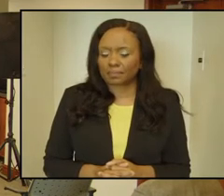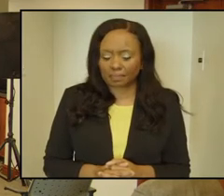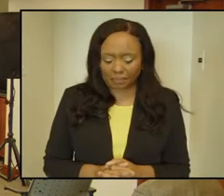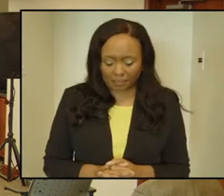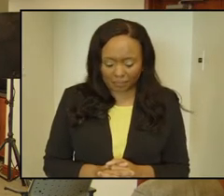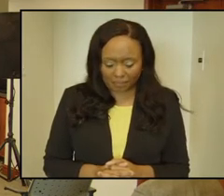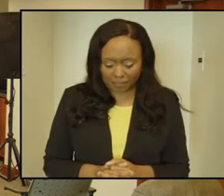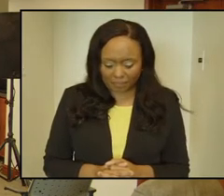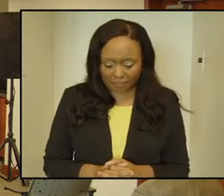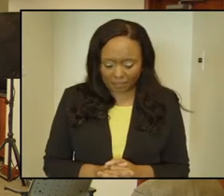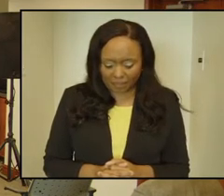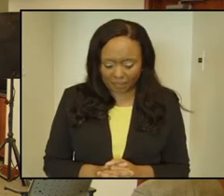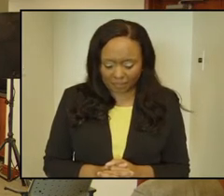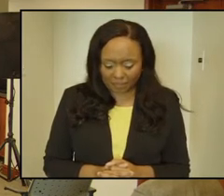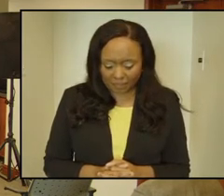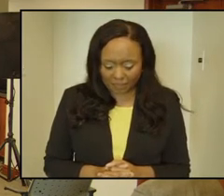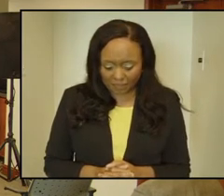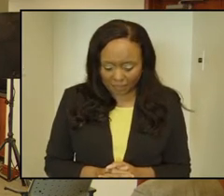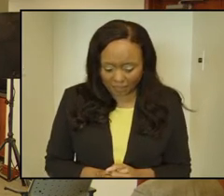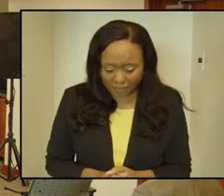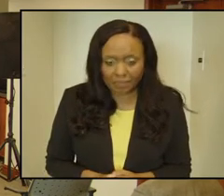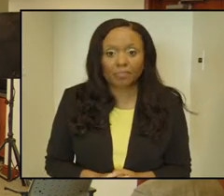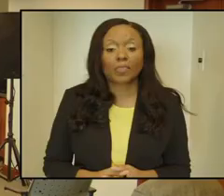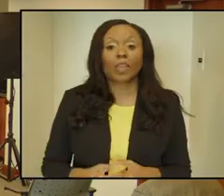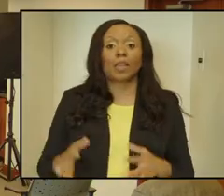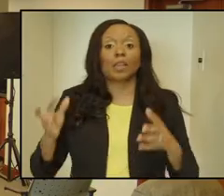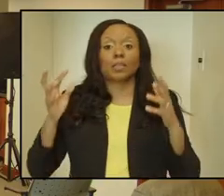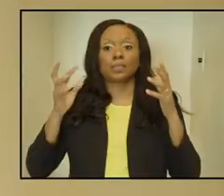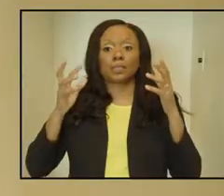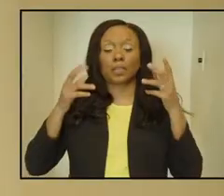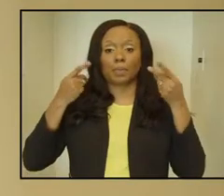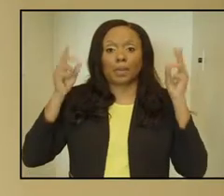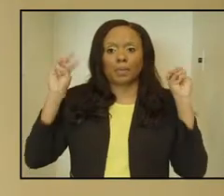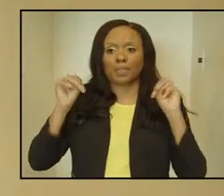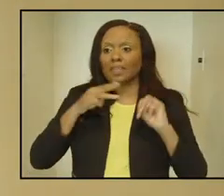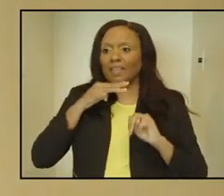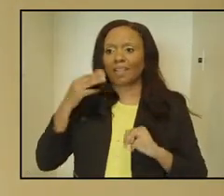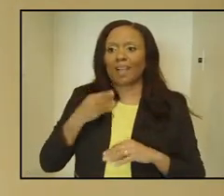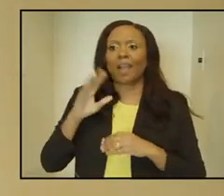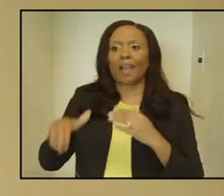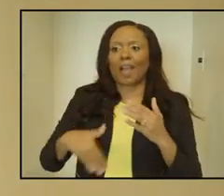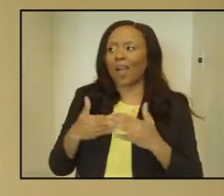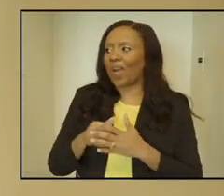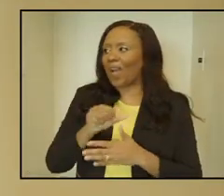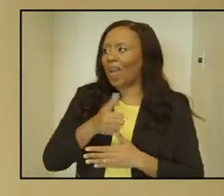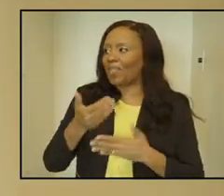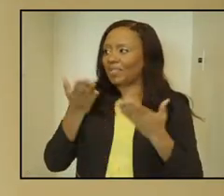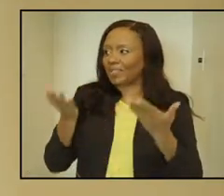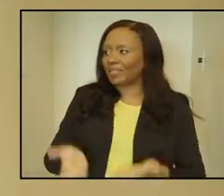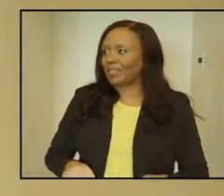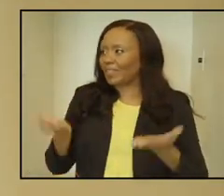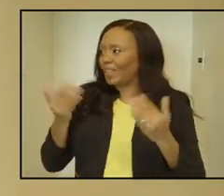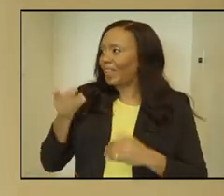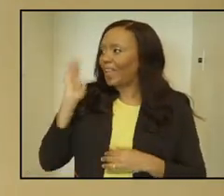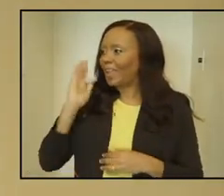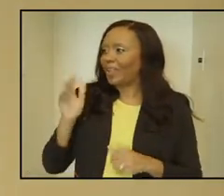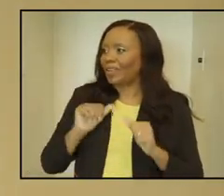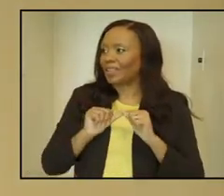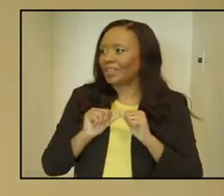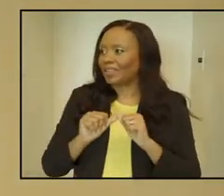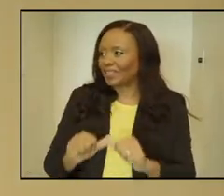Madam Prime Minister, good morning, and all protocols observed. It is also my pleasure, I'll continue the